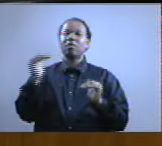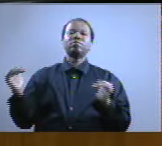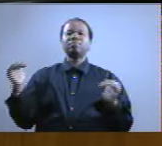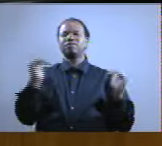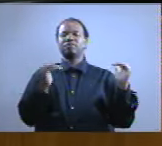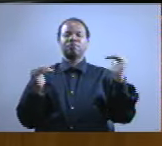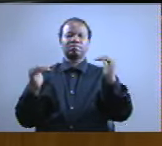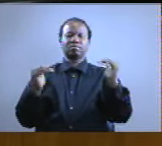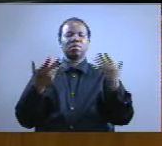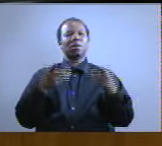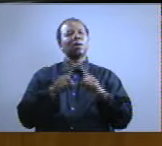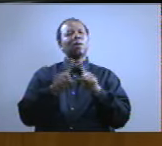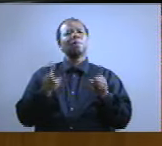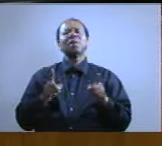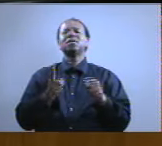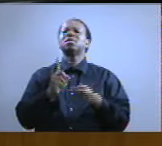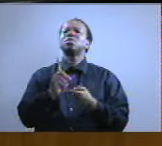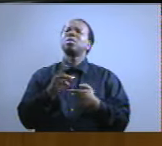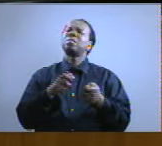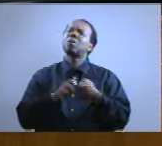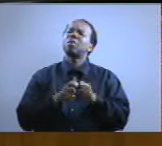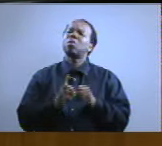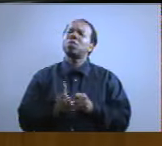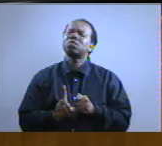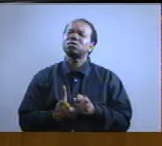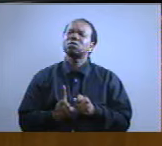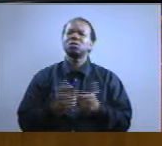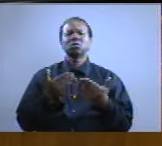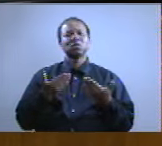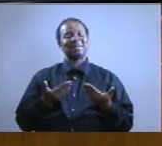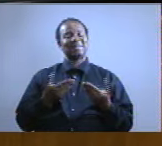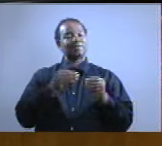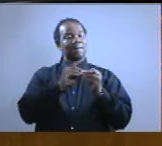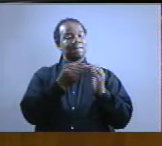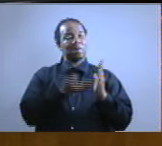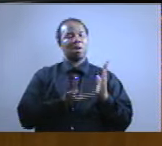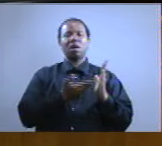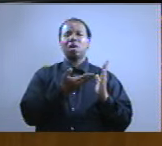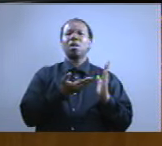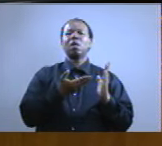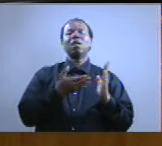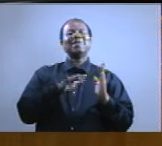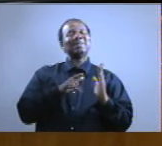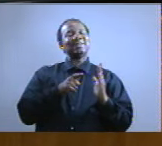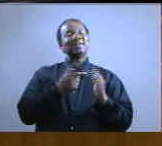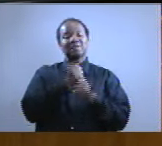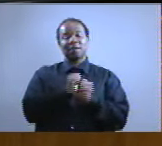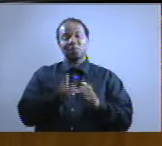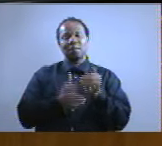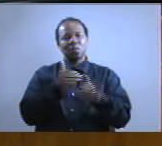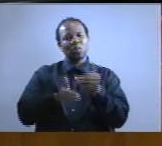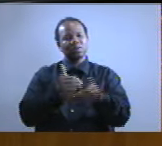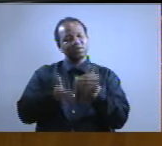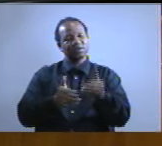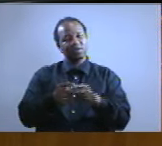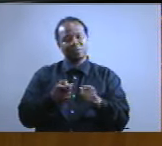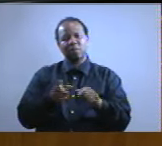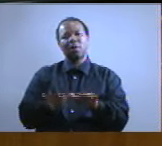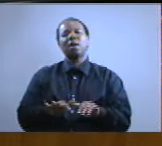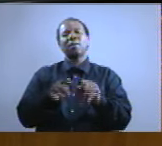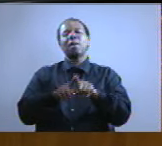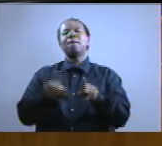past. But what is particularly problematic with this amendment bill is that the democratic process from Parliament's side has left